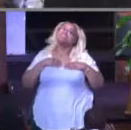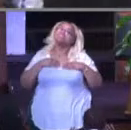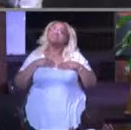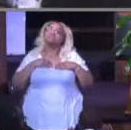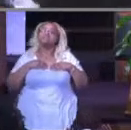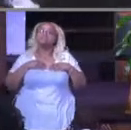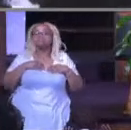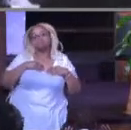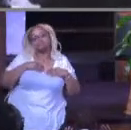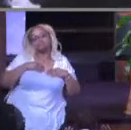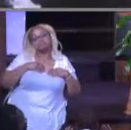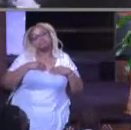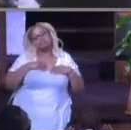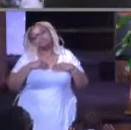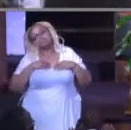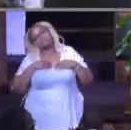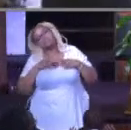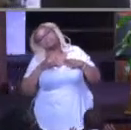Receive.